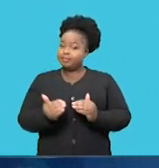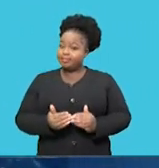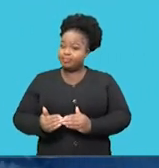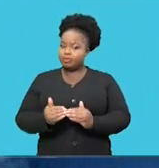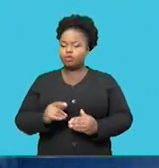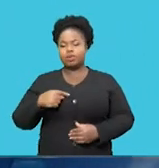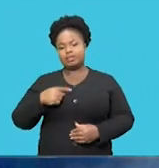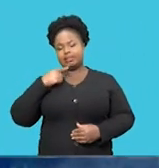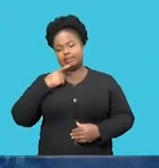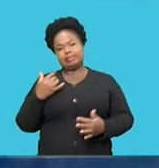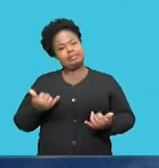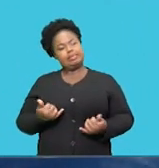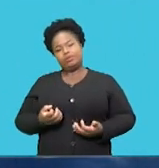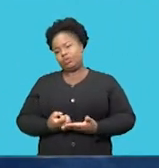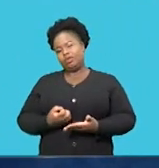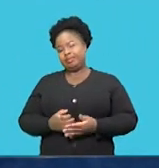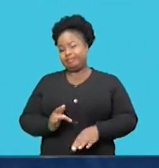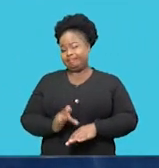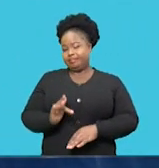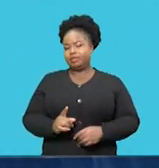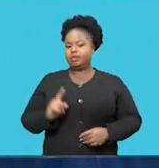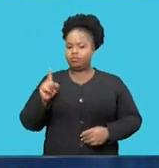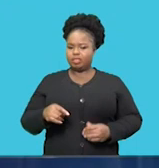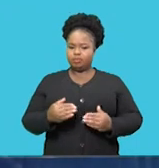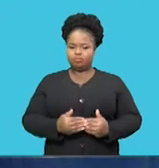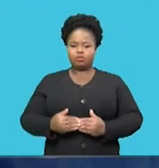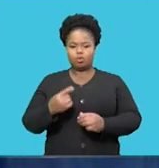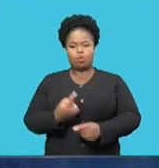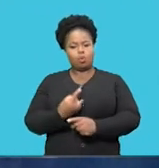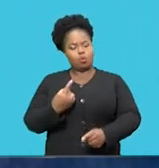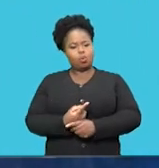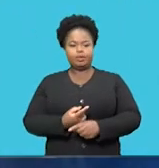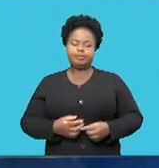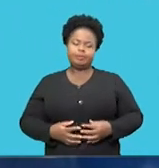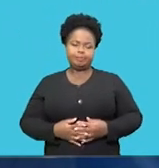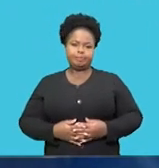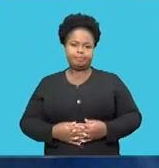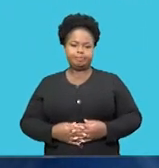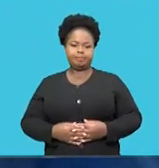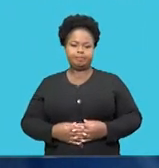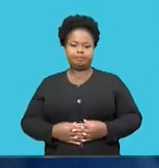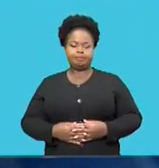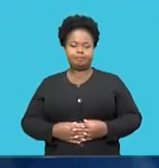limi ngothi yathi umuntu kumele ehlale eziqaphe eqolo njengonwabo.